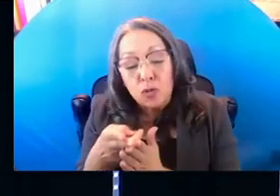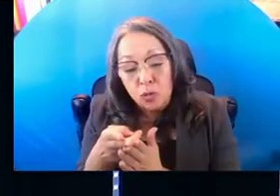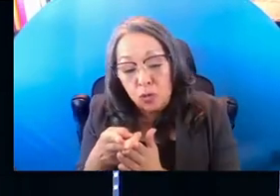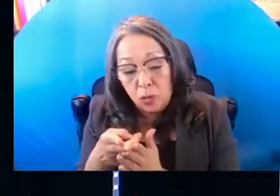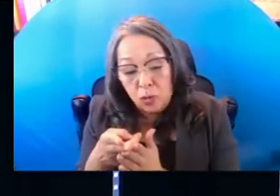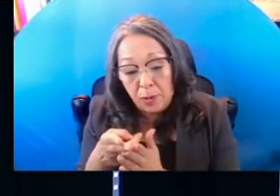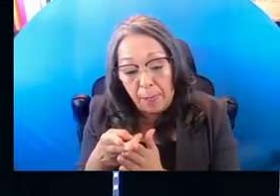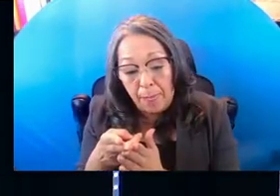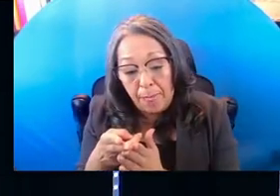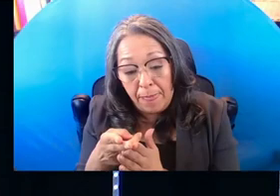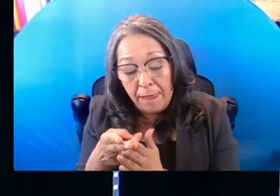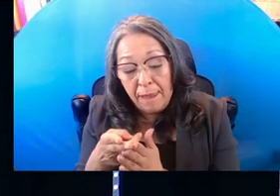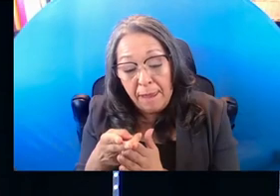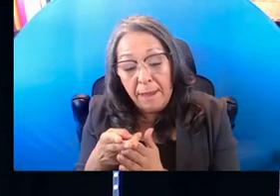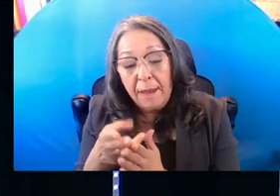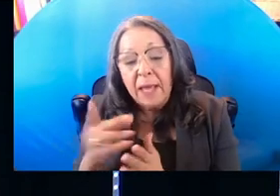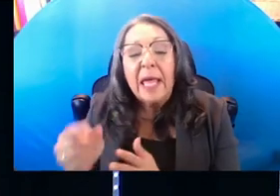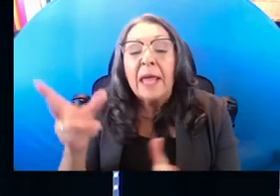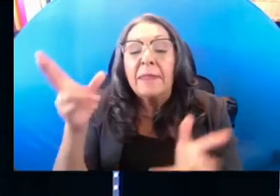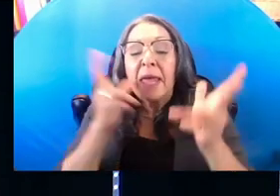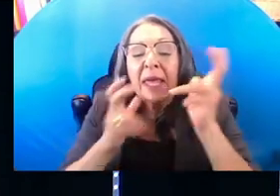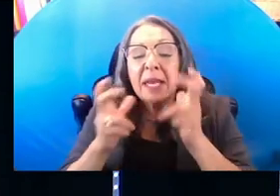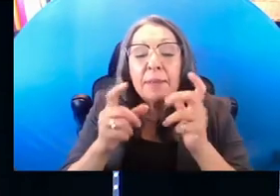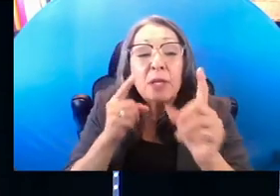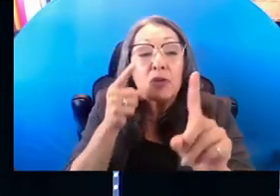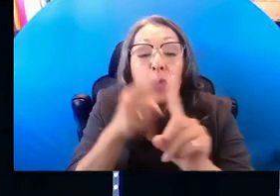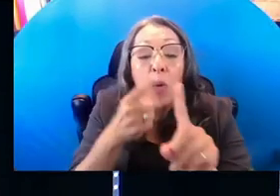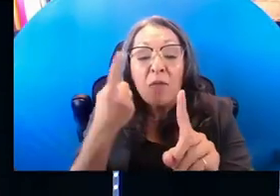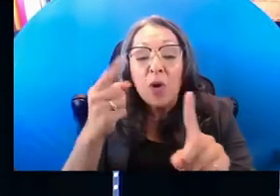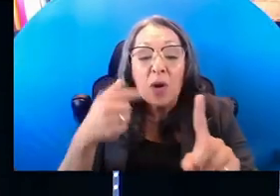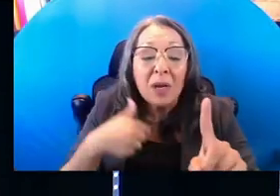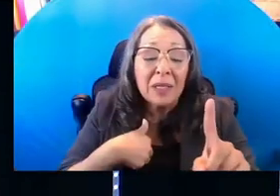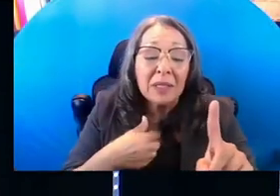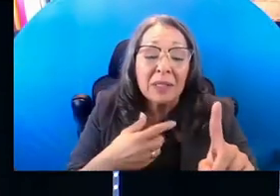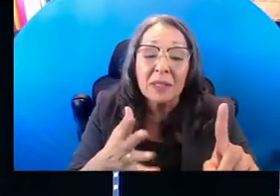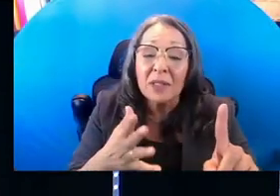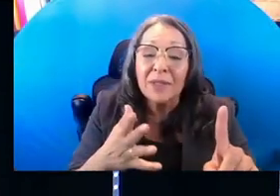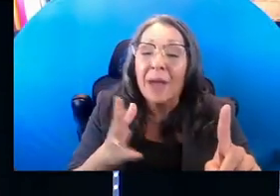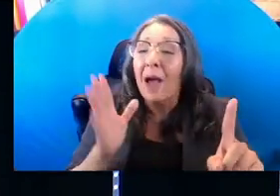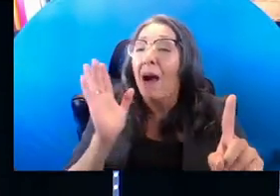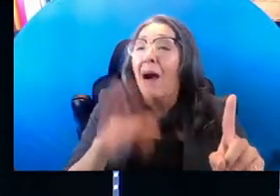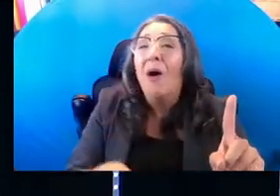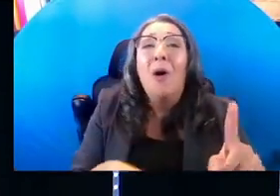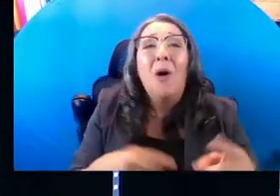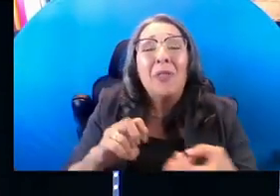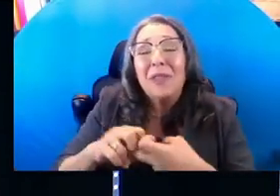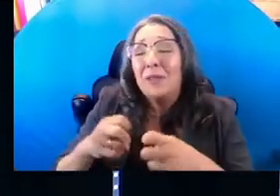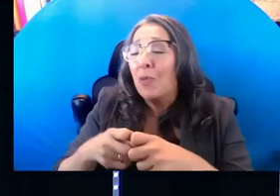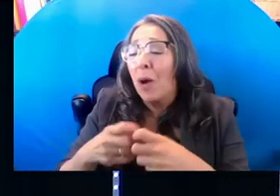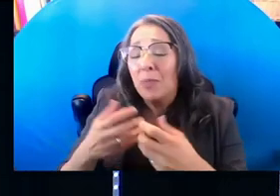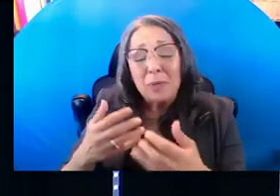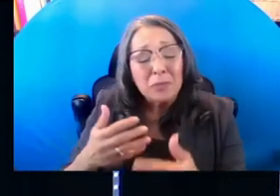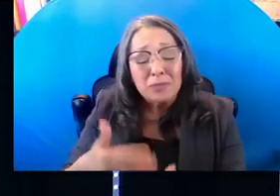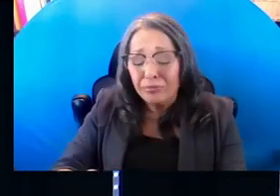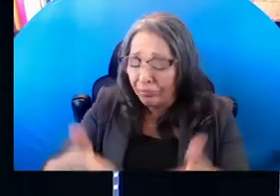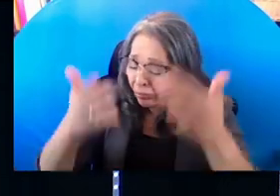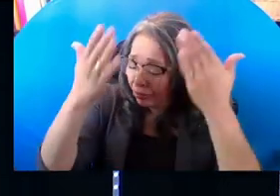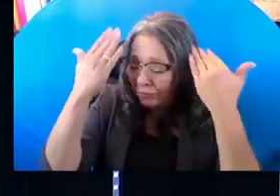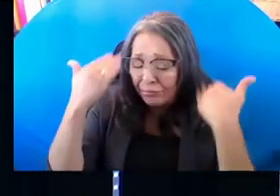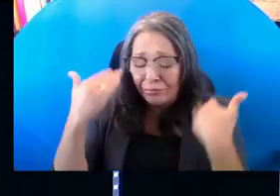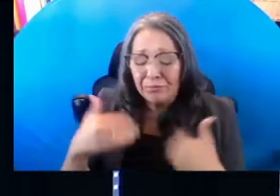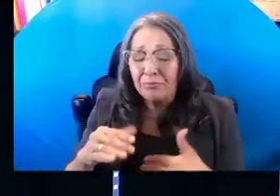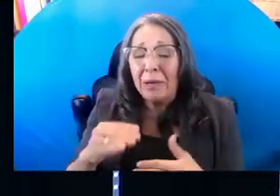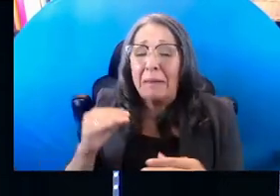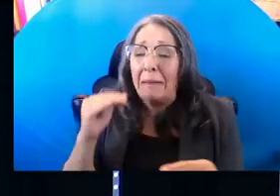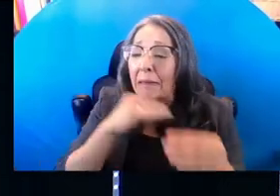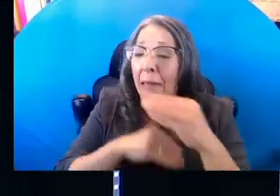In our trials, the enemy's goal is to tell us that it's too much. and the things that we face. His goal is to lie to us again